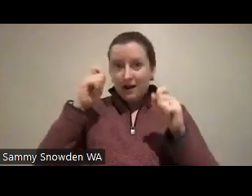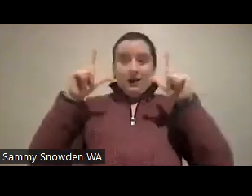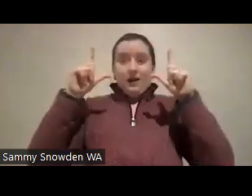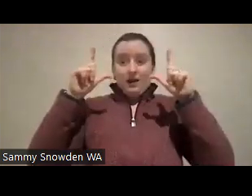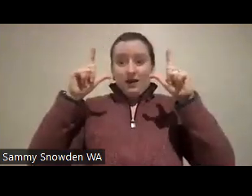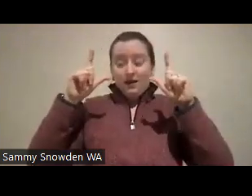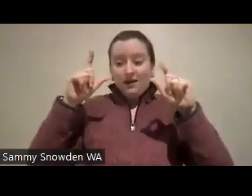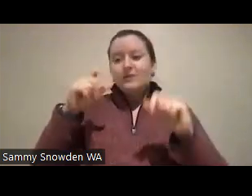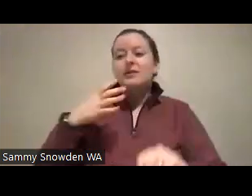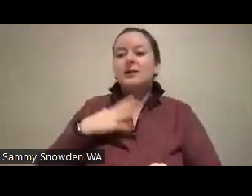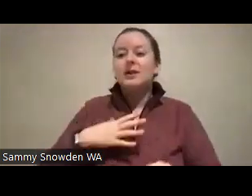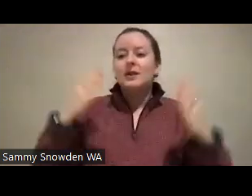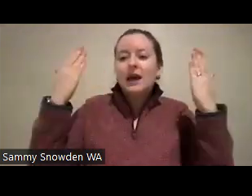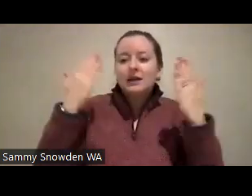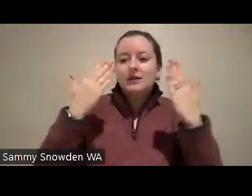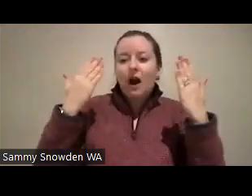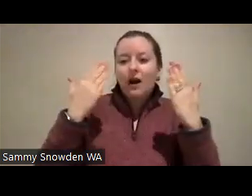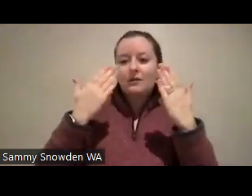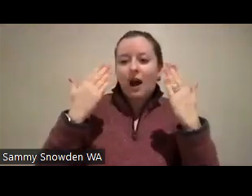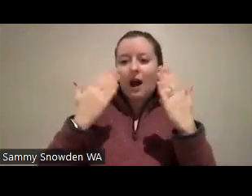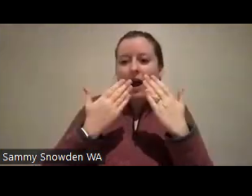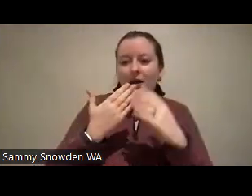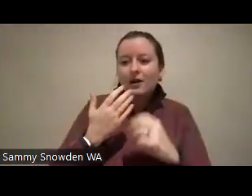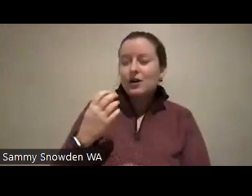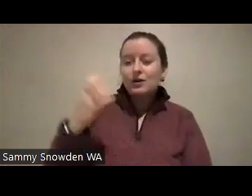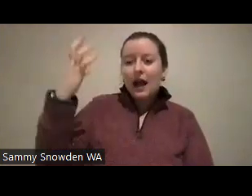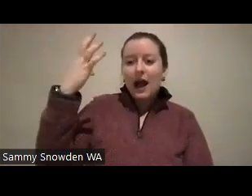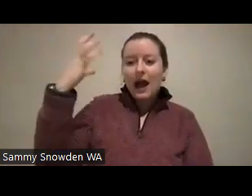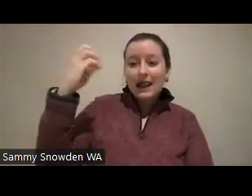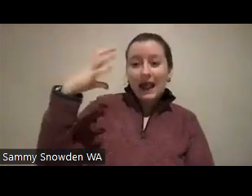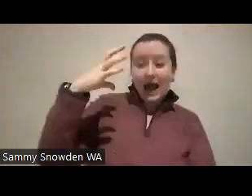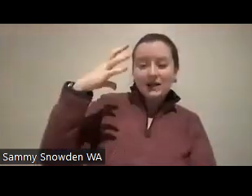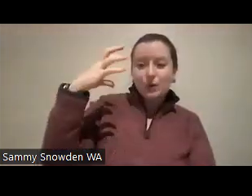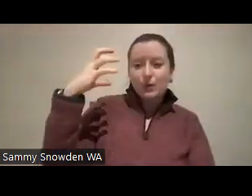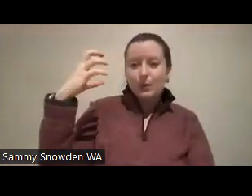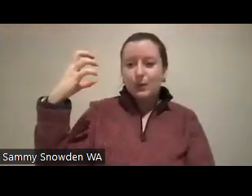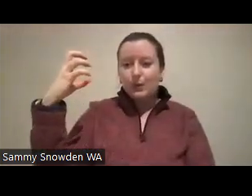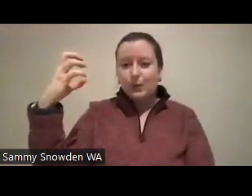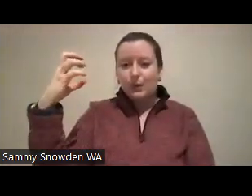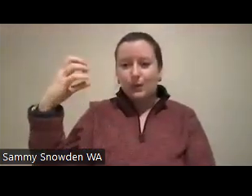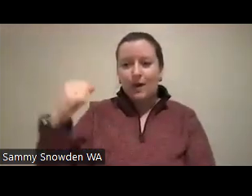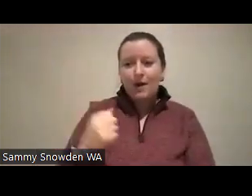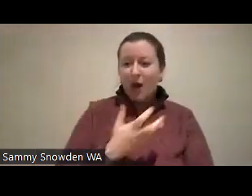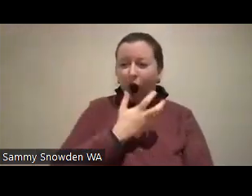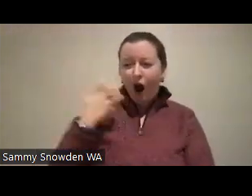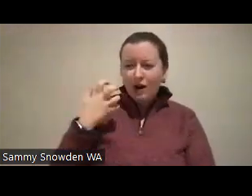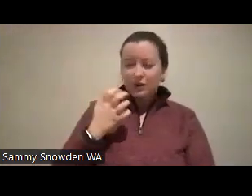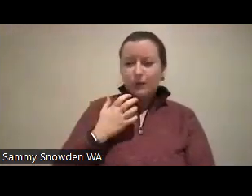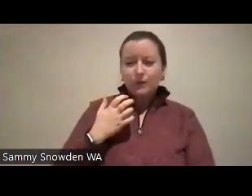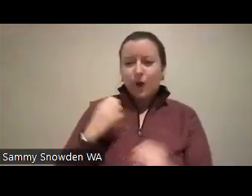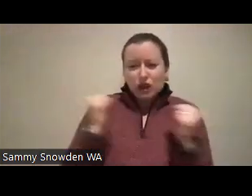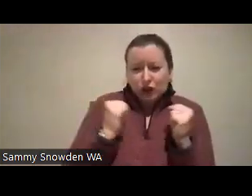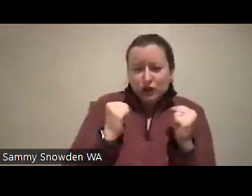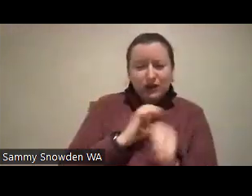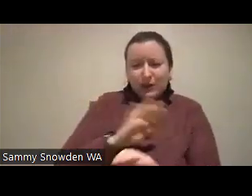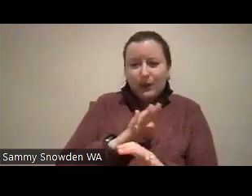in, those calming, restful colours. Making sure that the room is cool and not too hot, clutter-free, device-free. All of